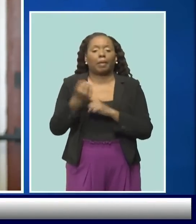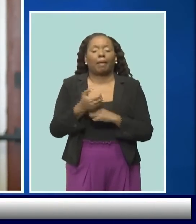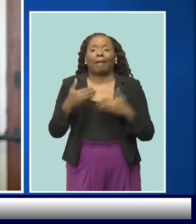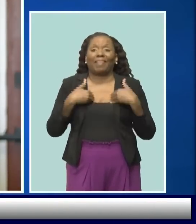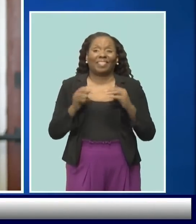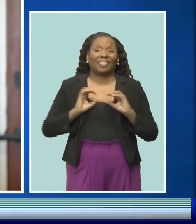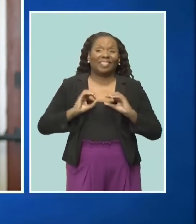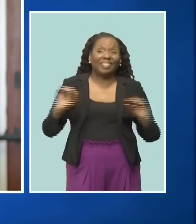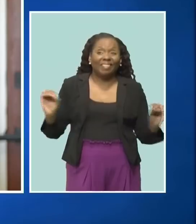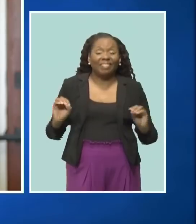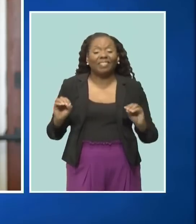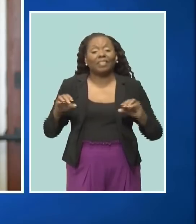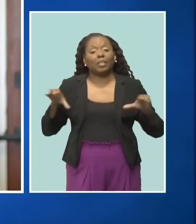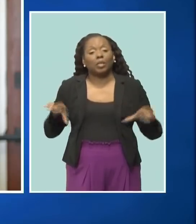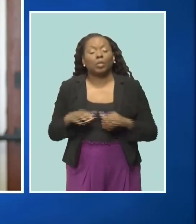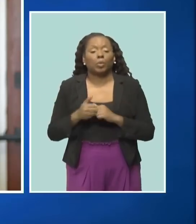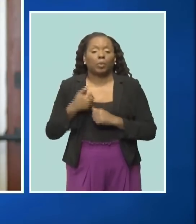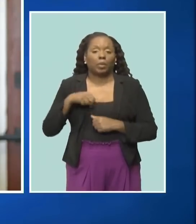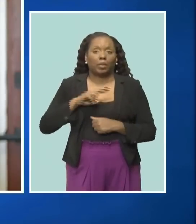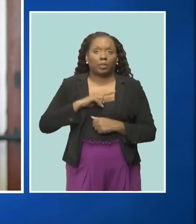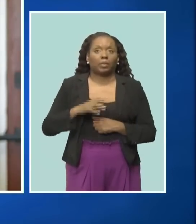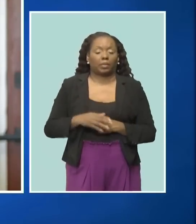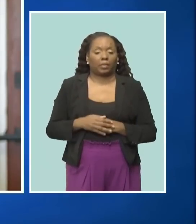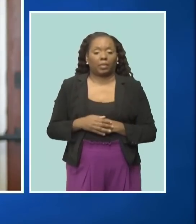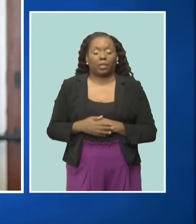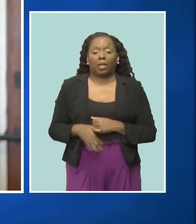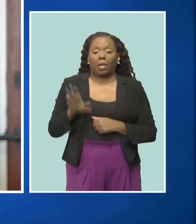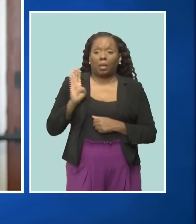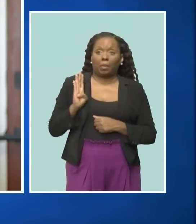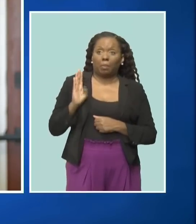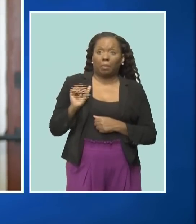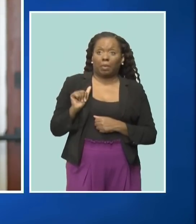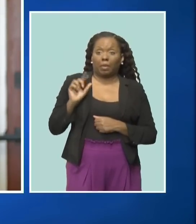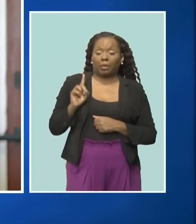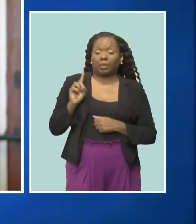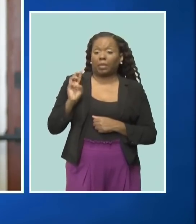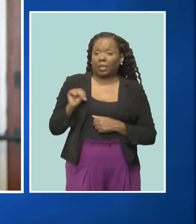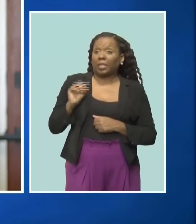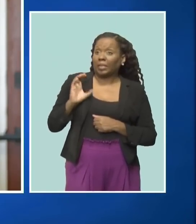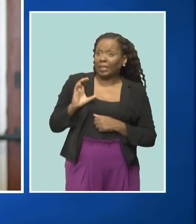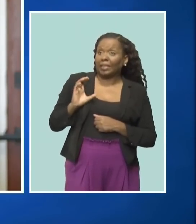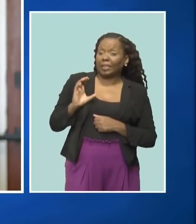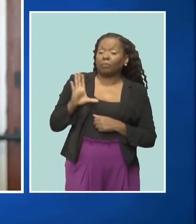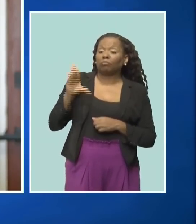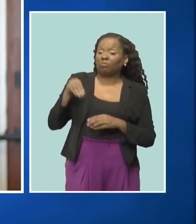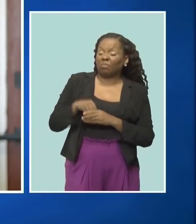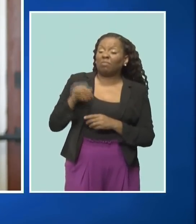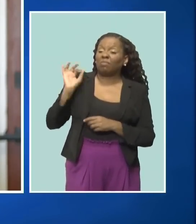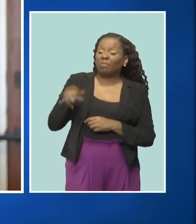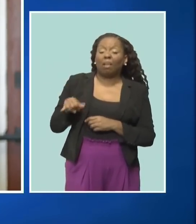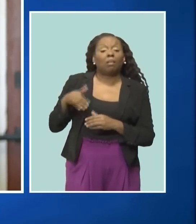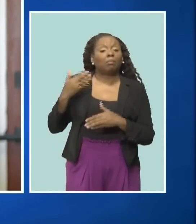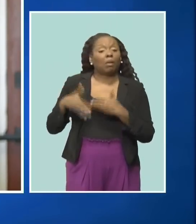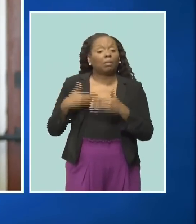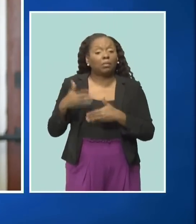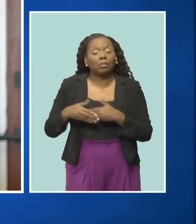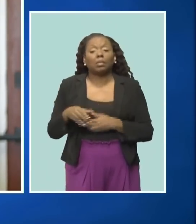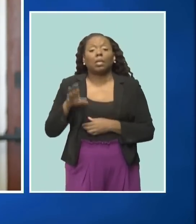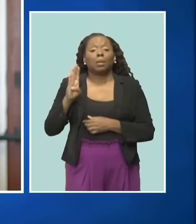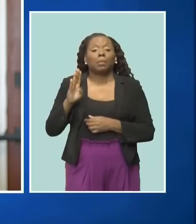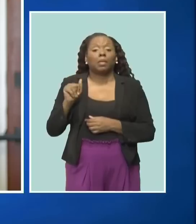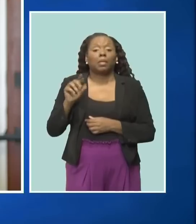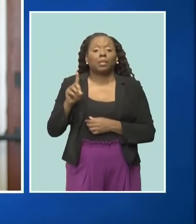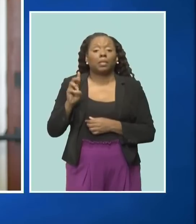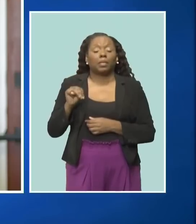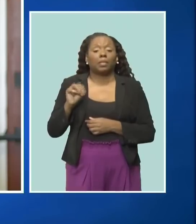the ADMC under state trade mechanism bringing in chicken